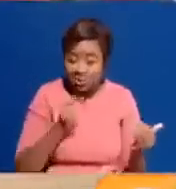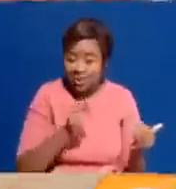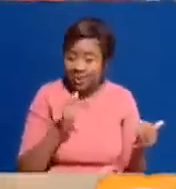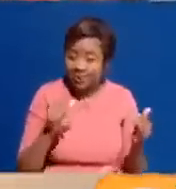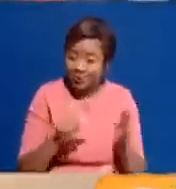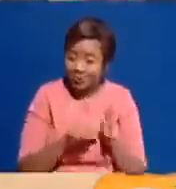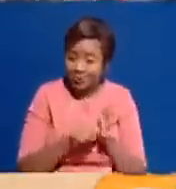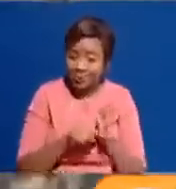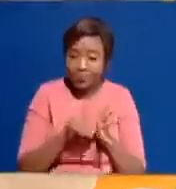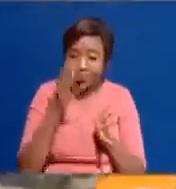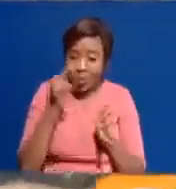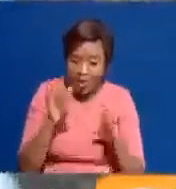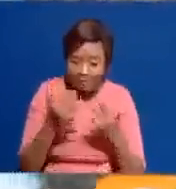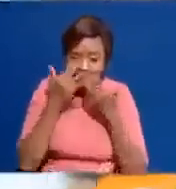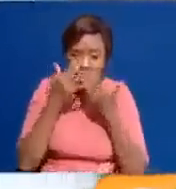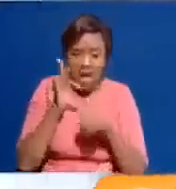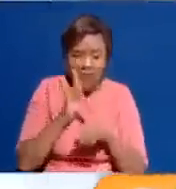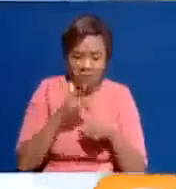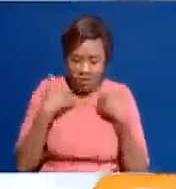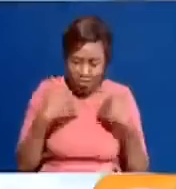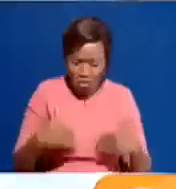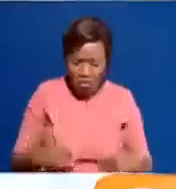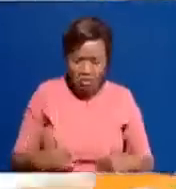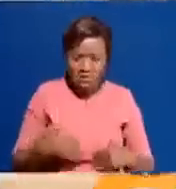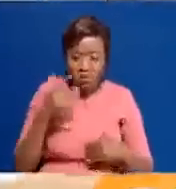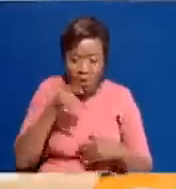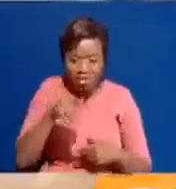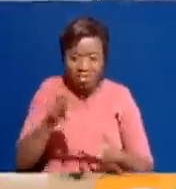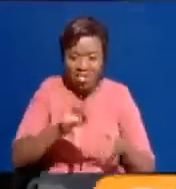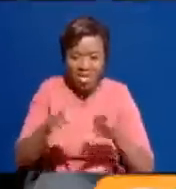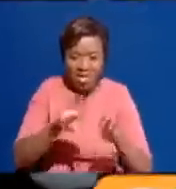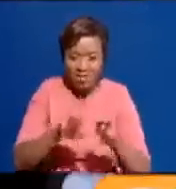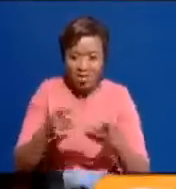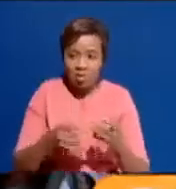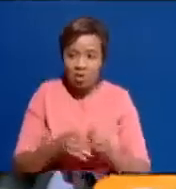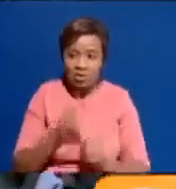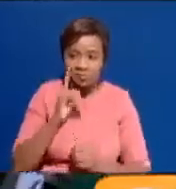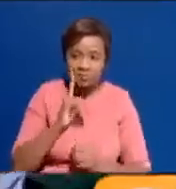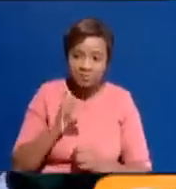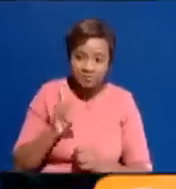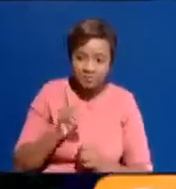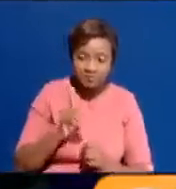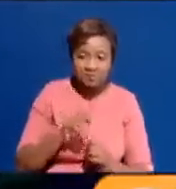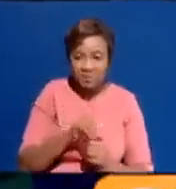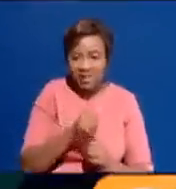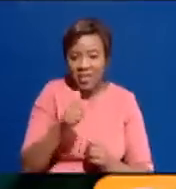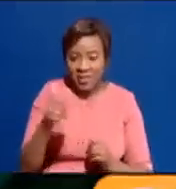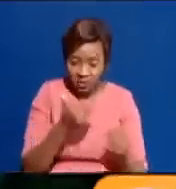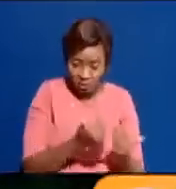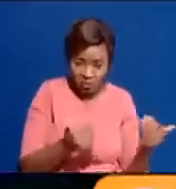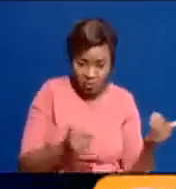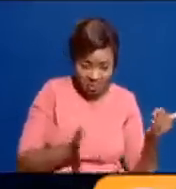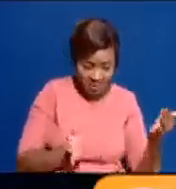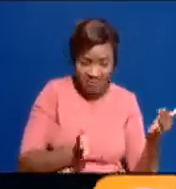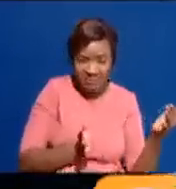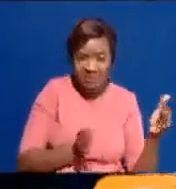to physiological effects of chemical agents. A child's smaller lung size compared to adults magnifies